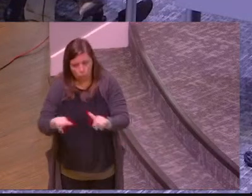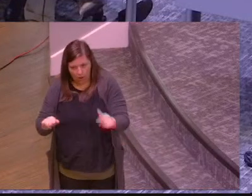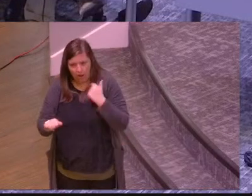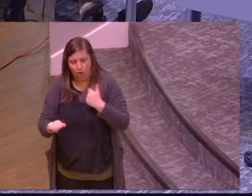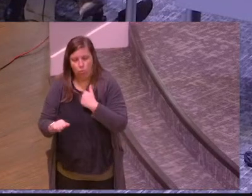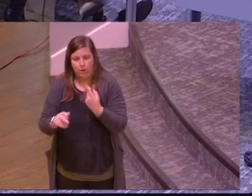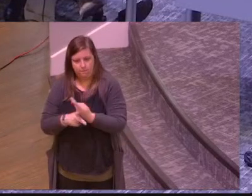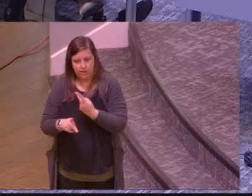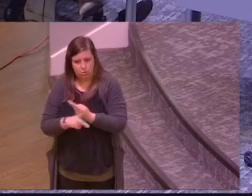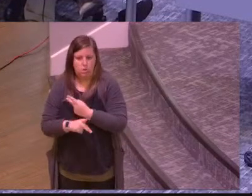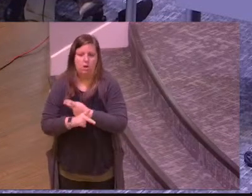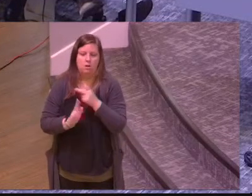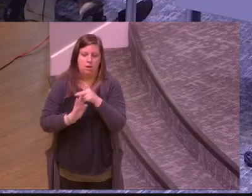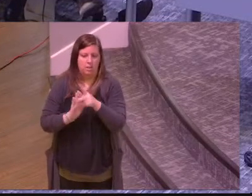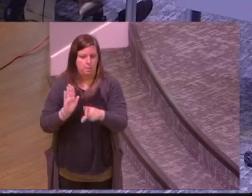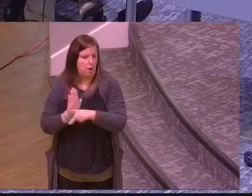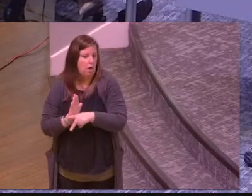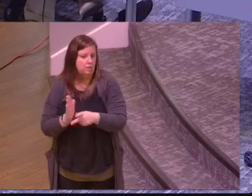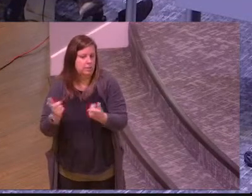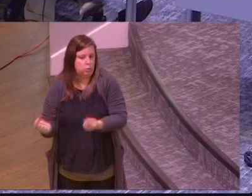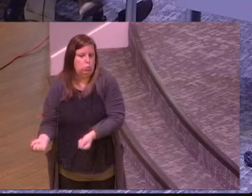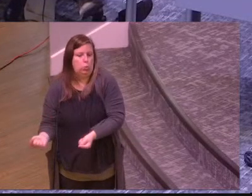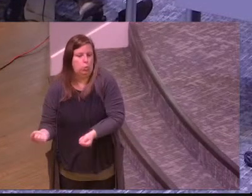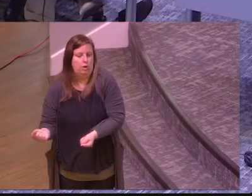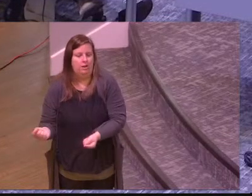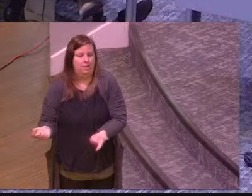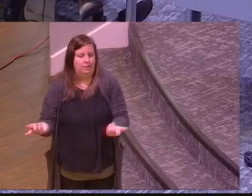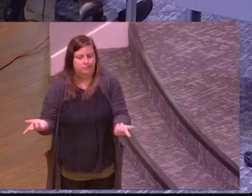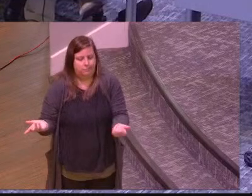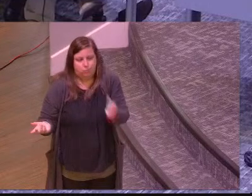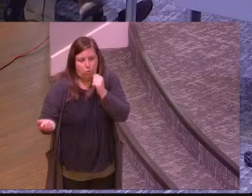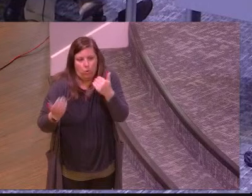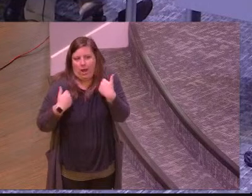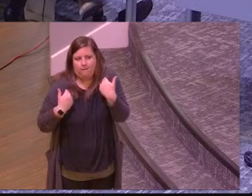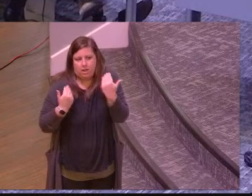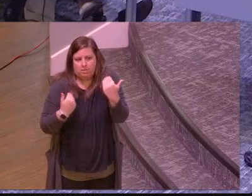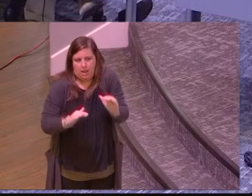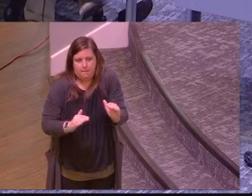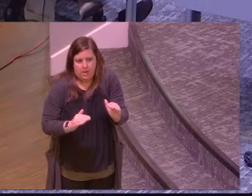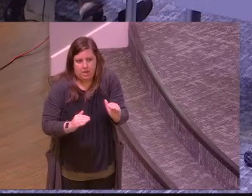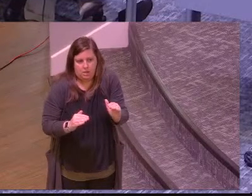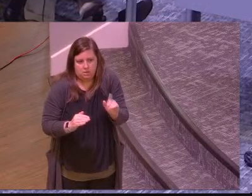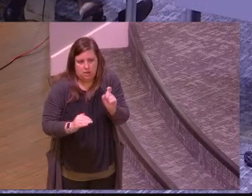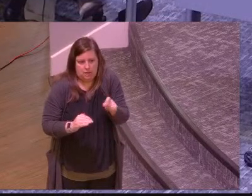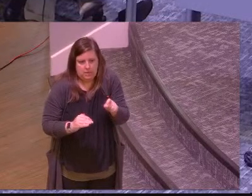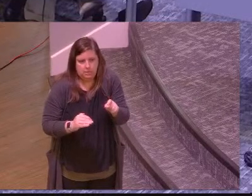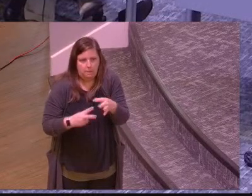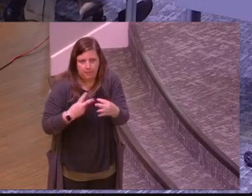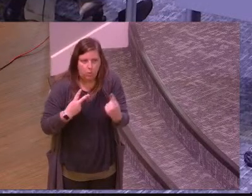we're limited in not being able to do that if that's something that the board wants to do.